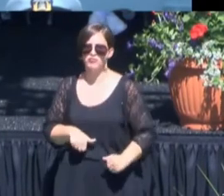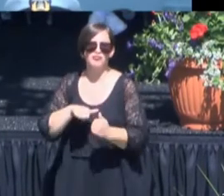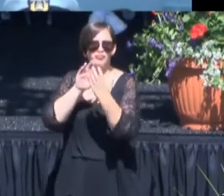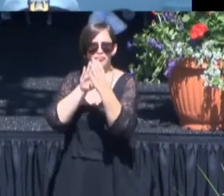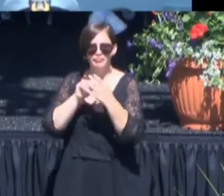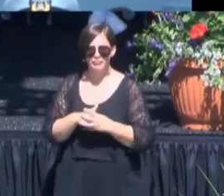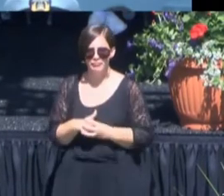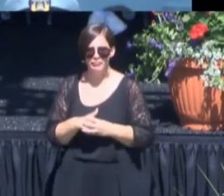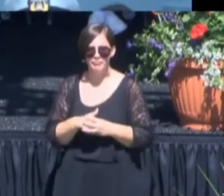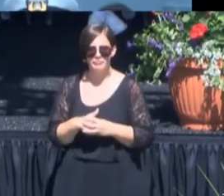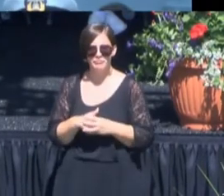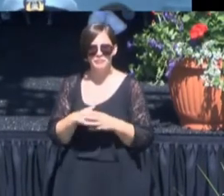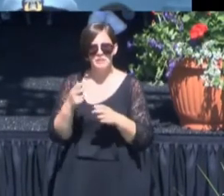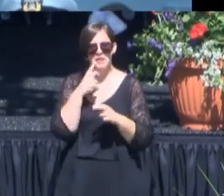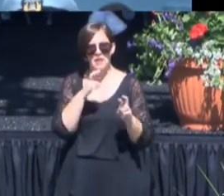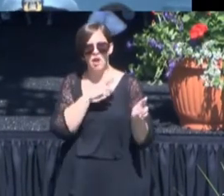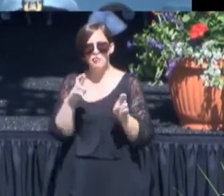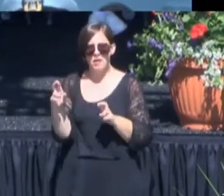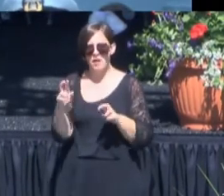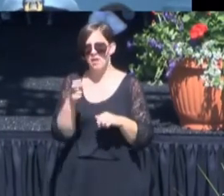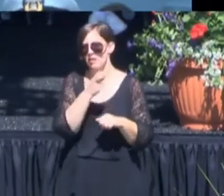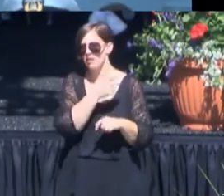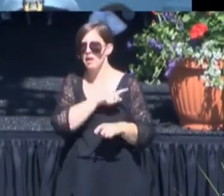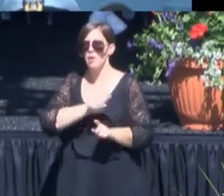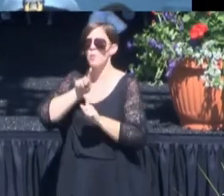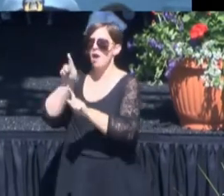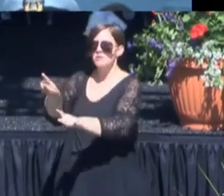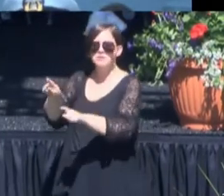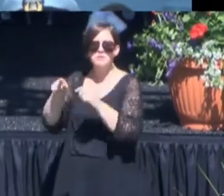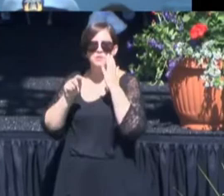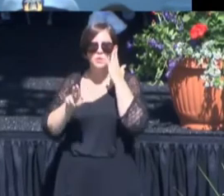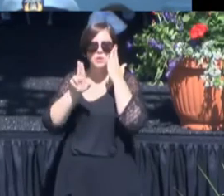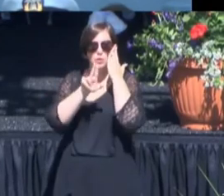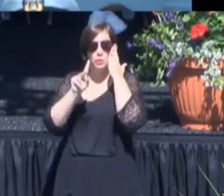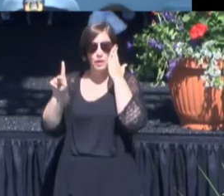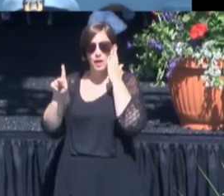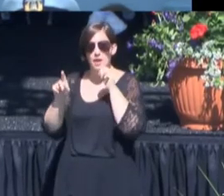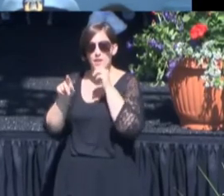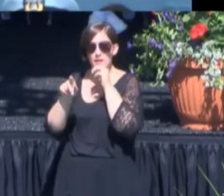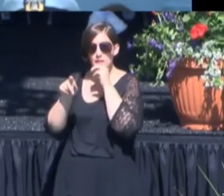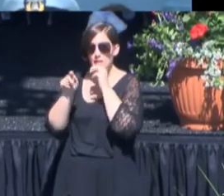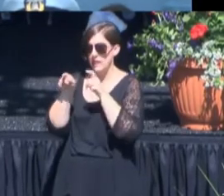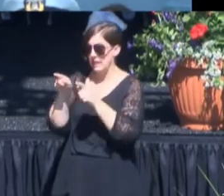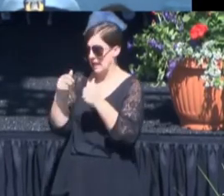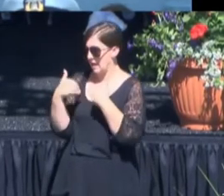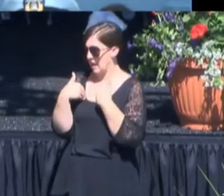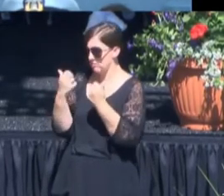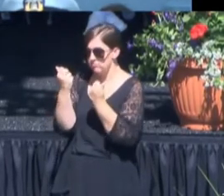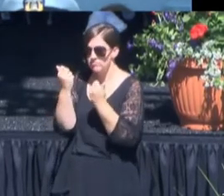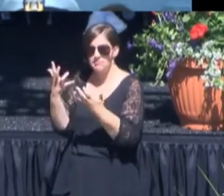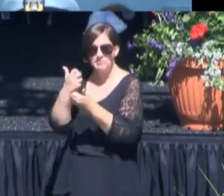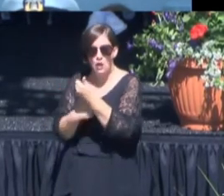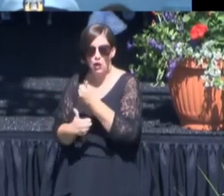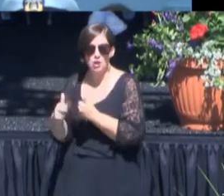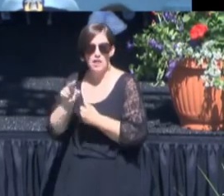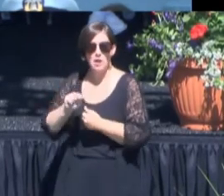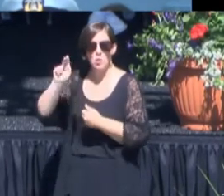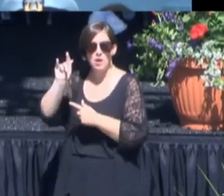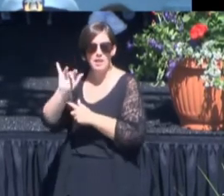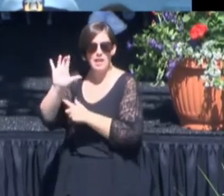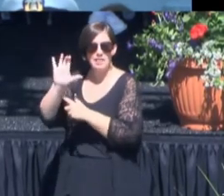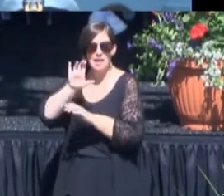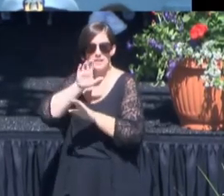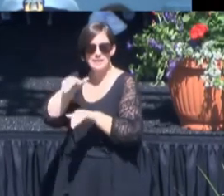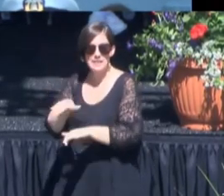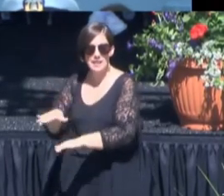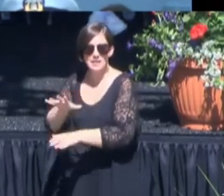on convoys from the Murmansk run to the United Kingdom, where the wolf packs hunted under the stormy North Atlantic Sea. He took part in the great